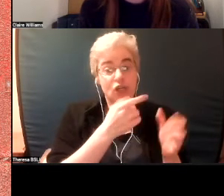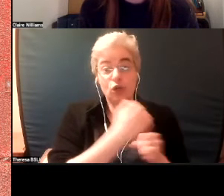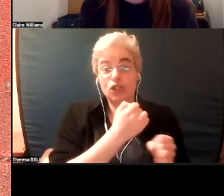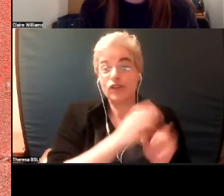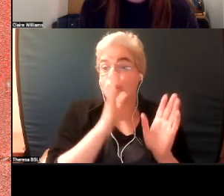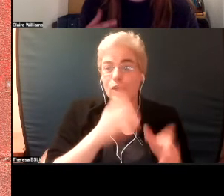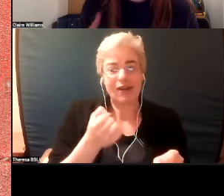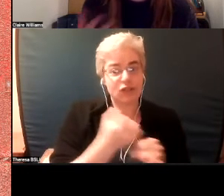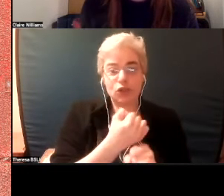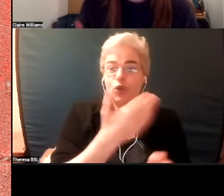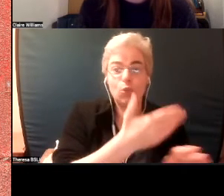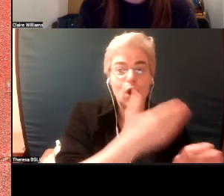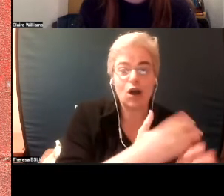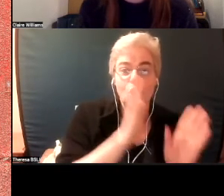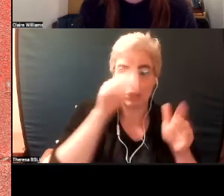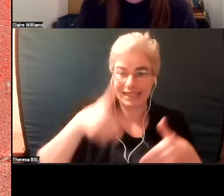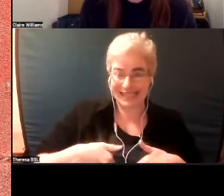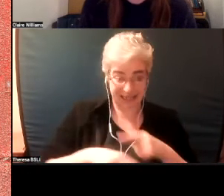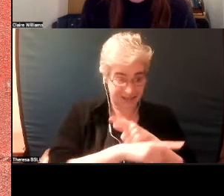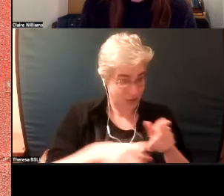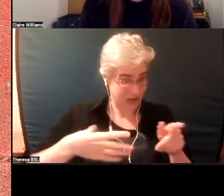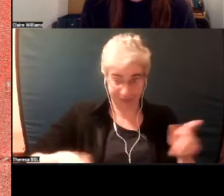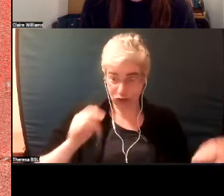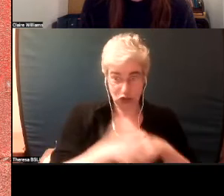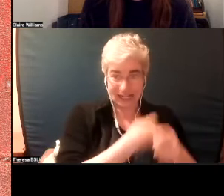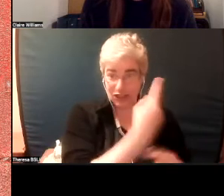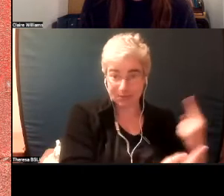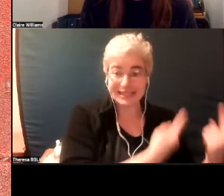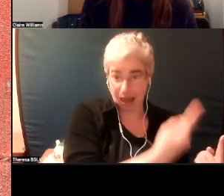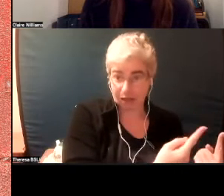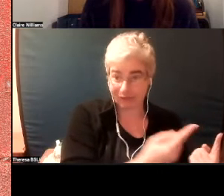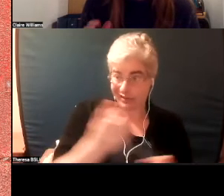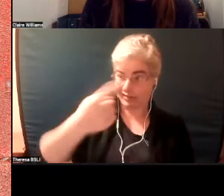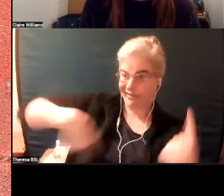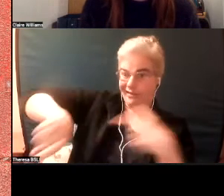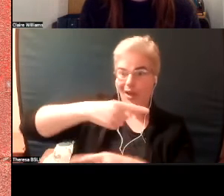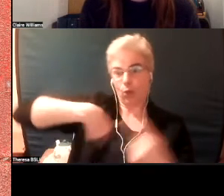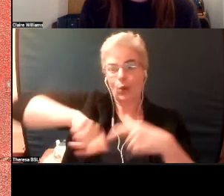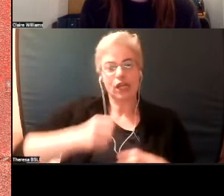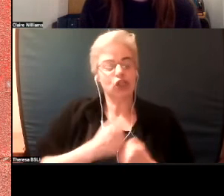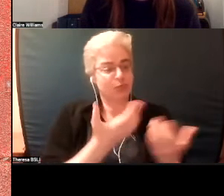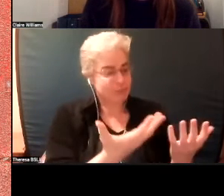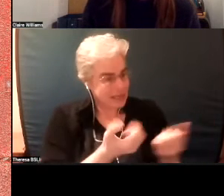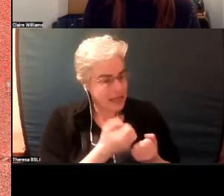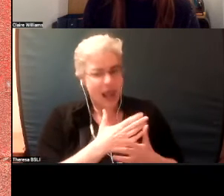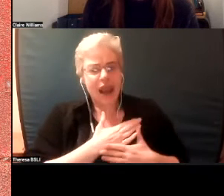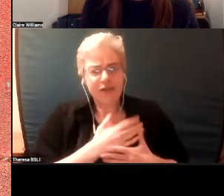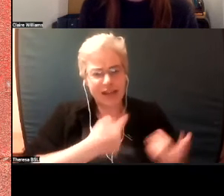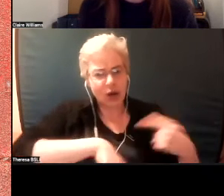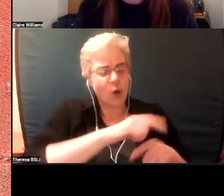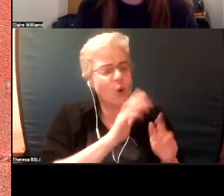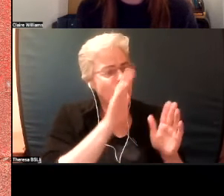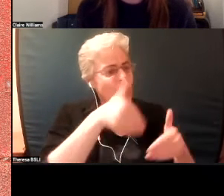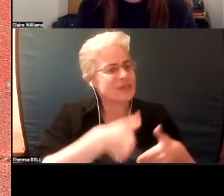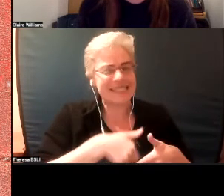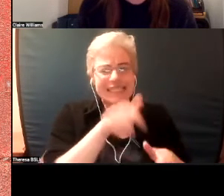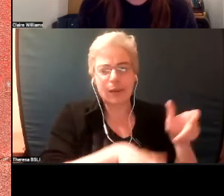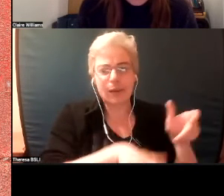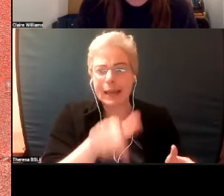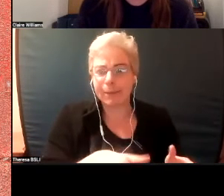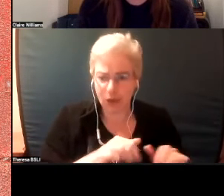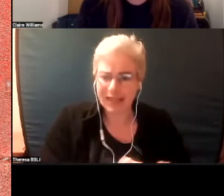do the work. Autistic people aren't required to change. But we should be loving all autistic people as everyone in their own